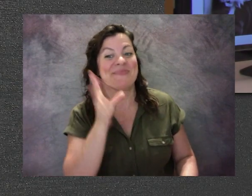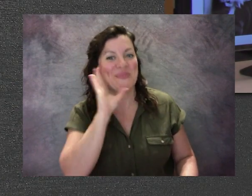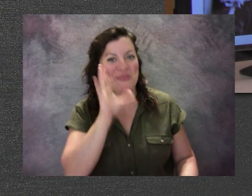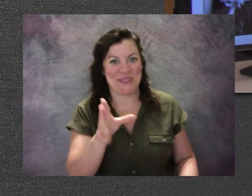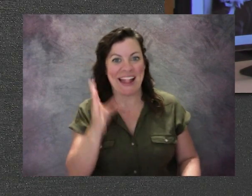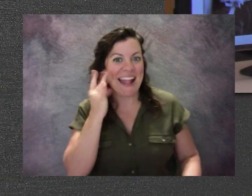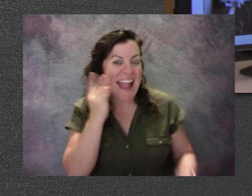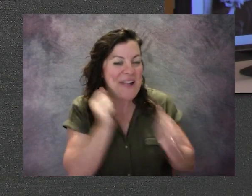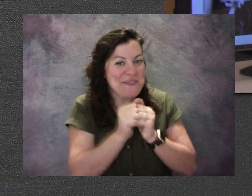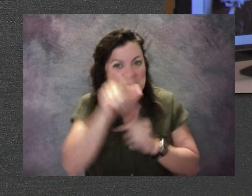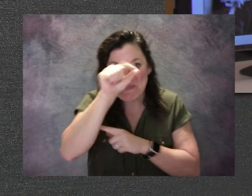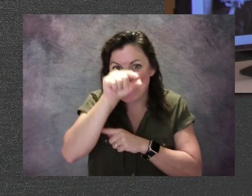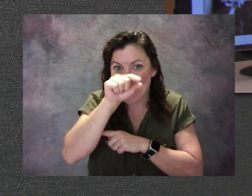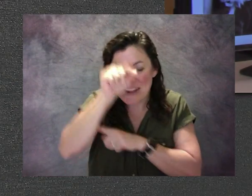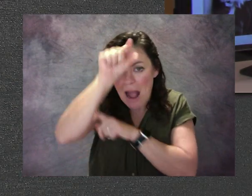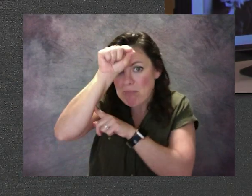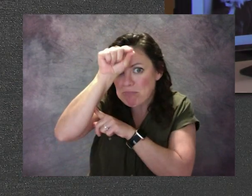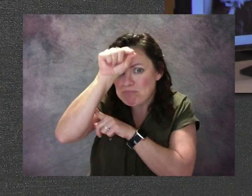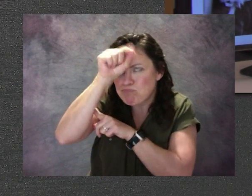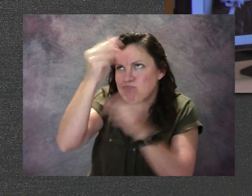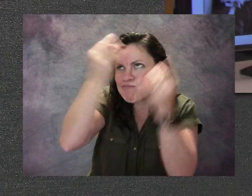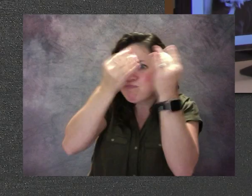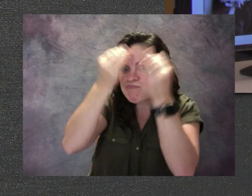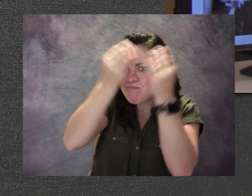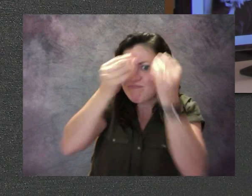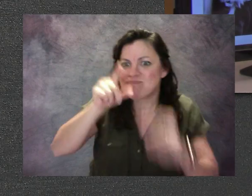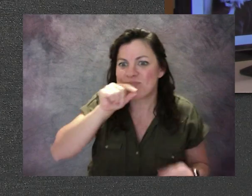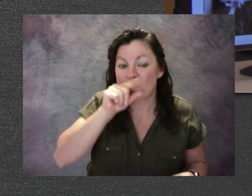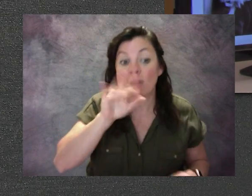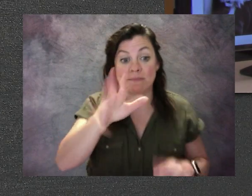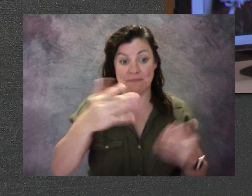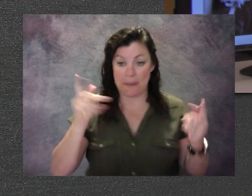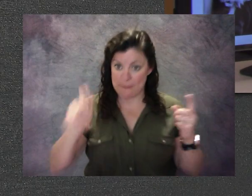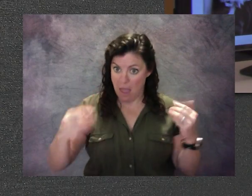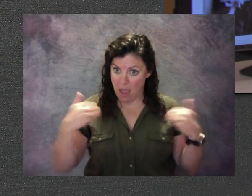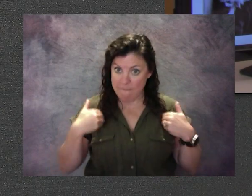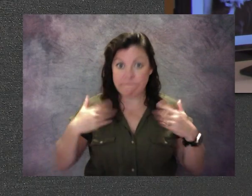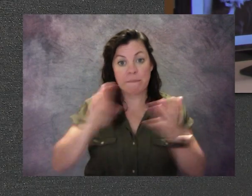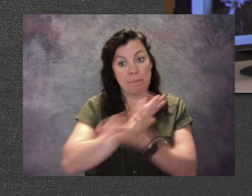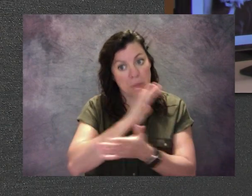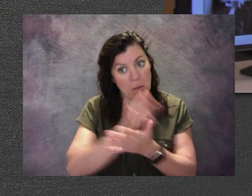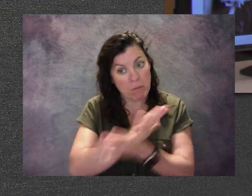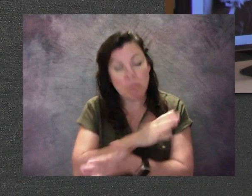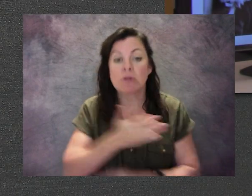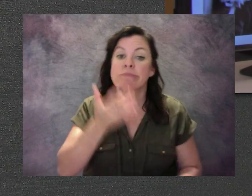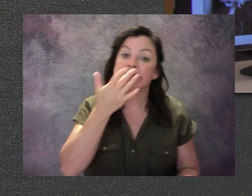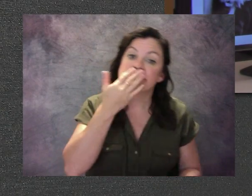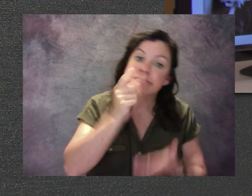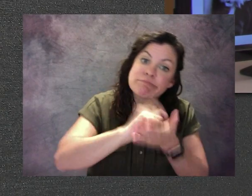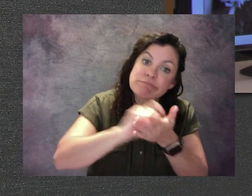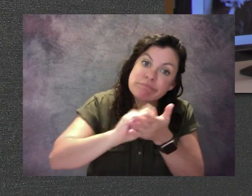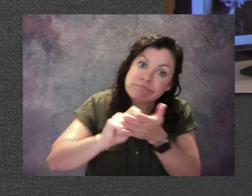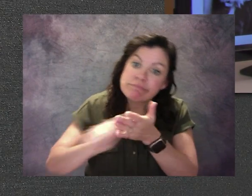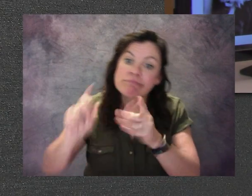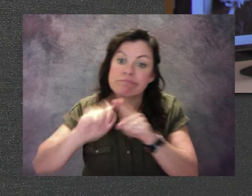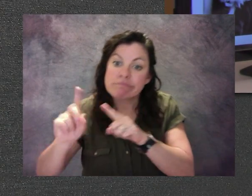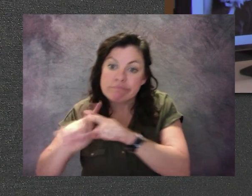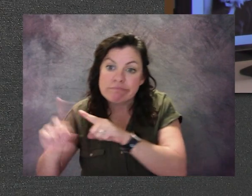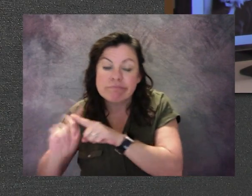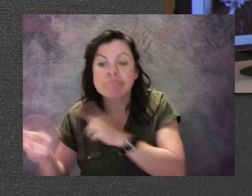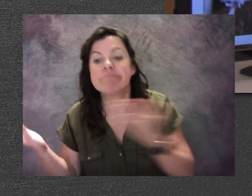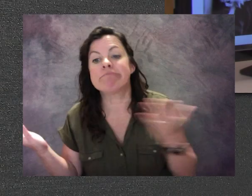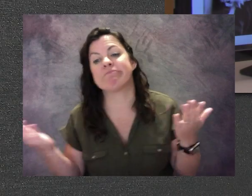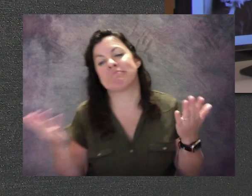need to have a piece of paper. I would use crayons or markers, and if you have watercolor set, that would be great